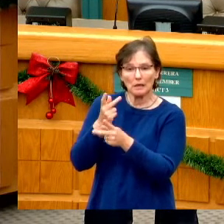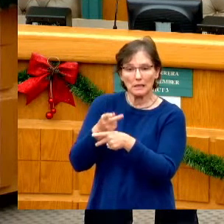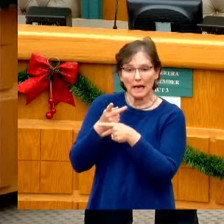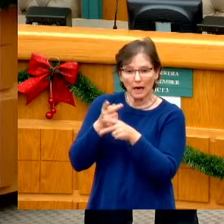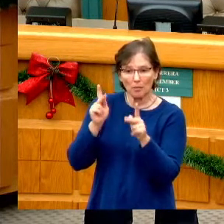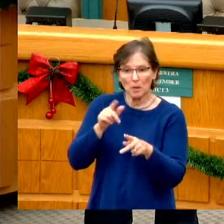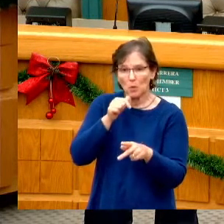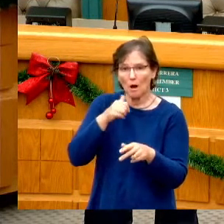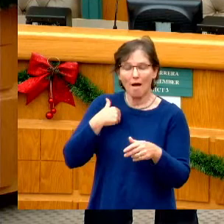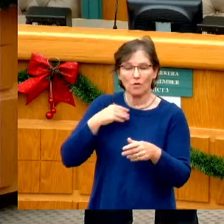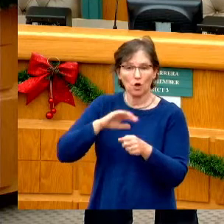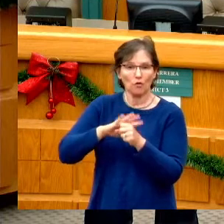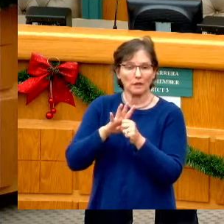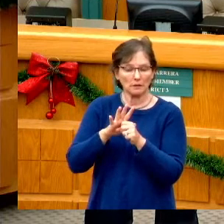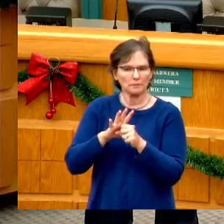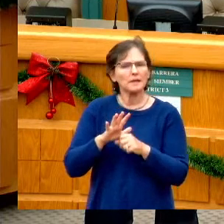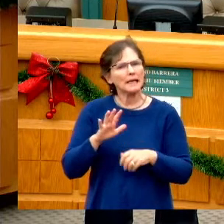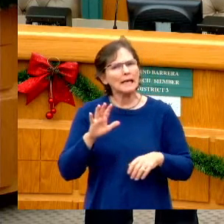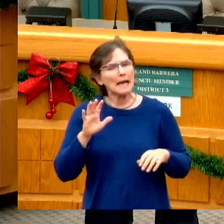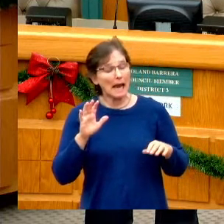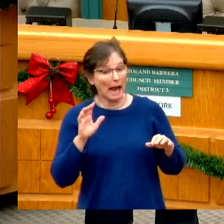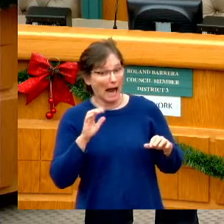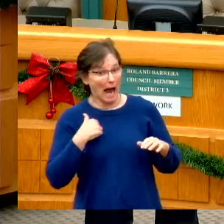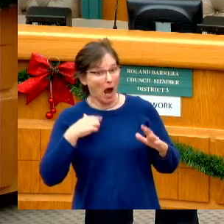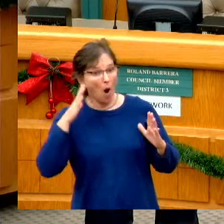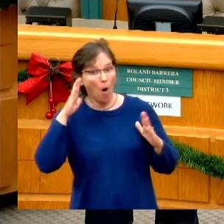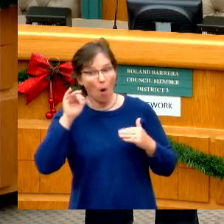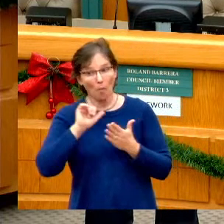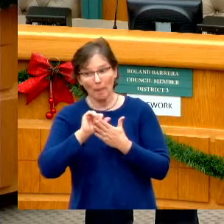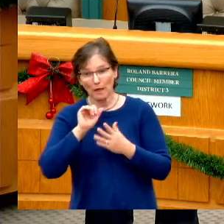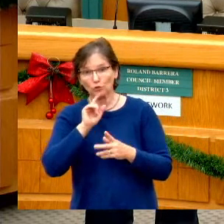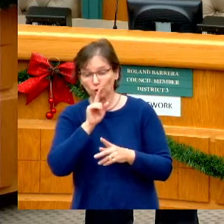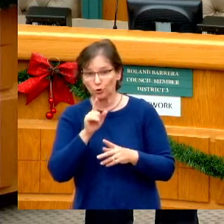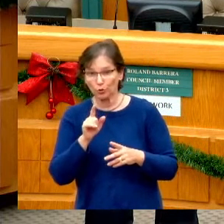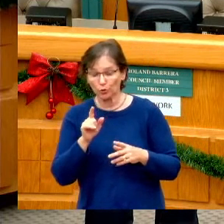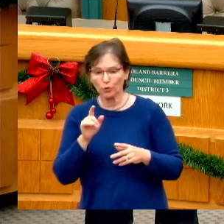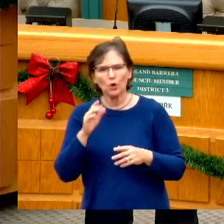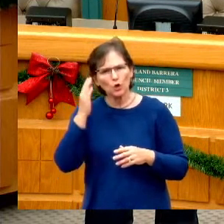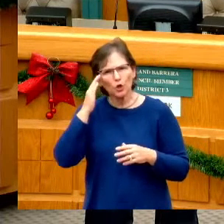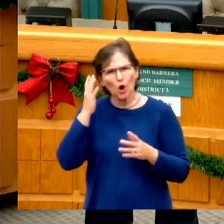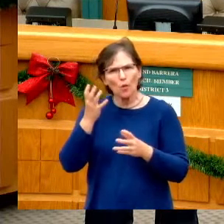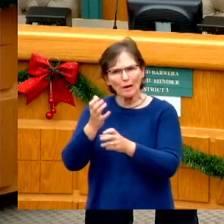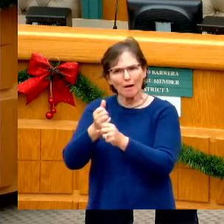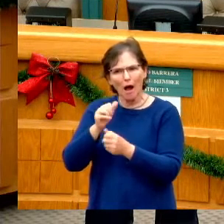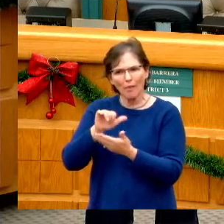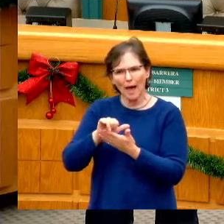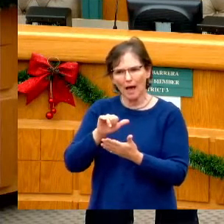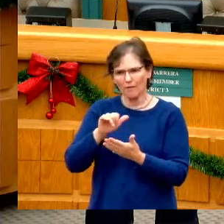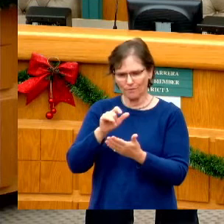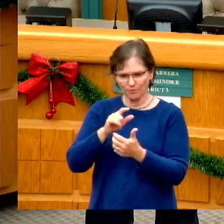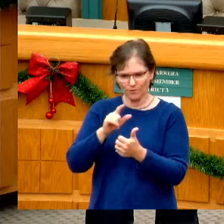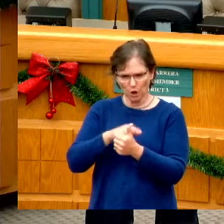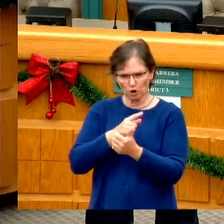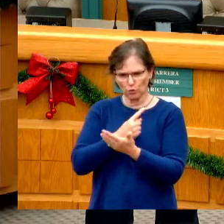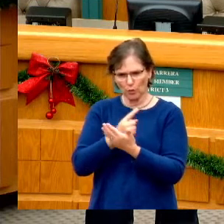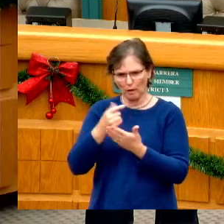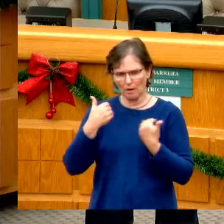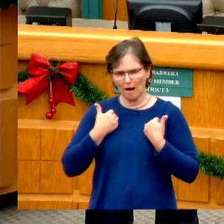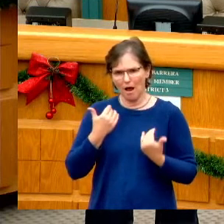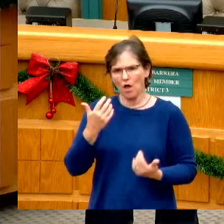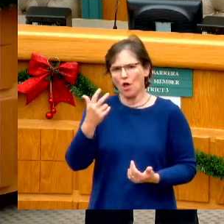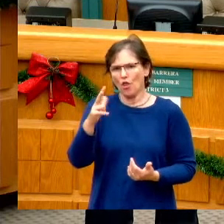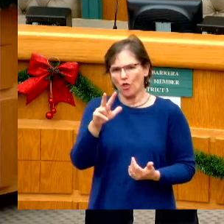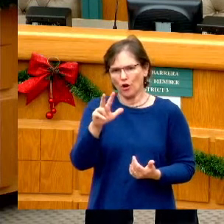could. I'm hopeful that that is the case. We received 38 doses that first week, and then the following week we